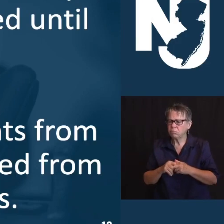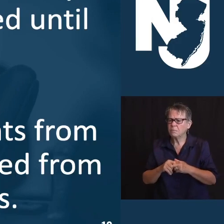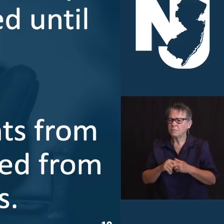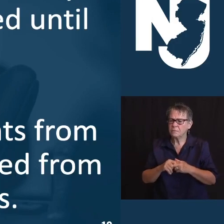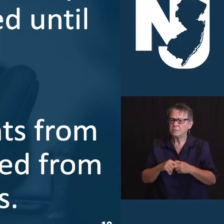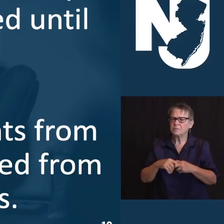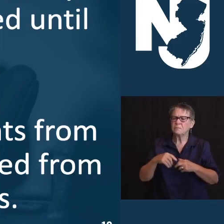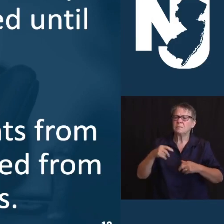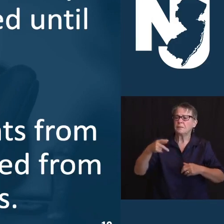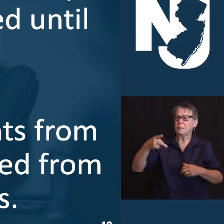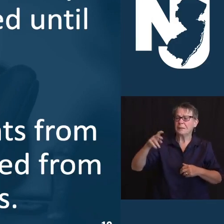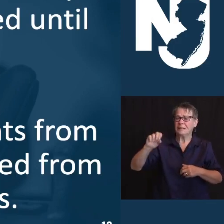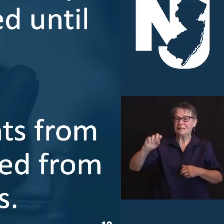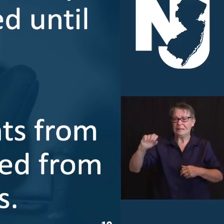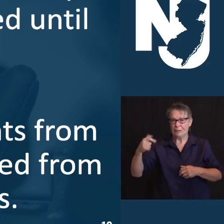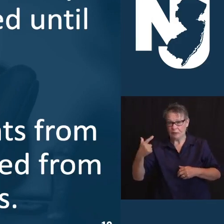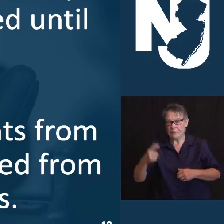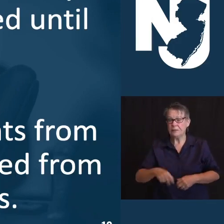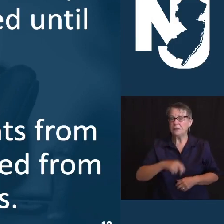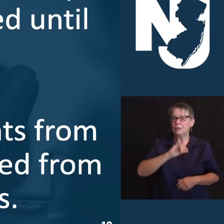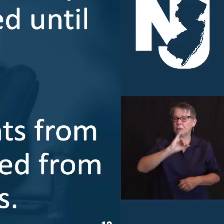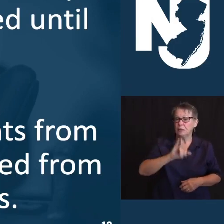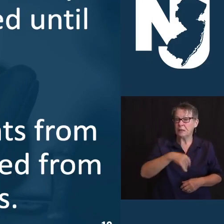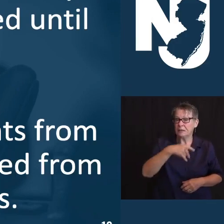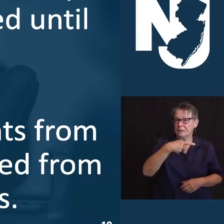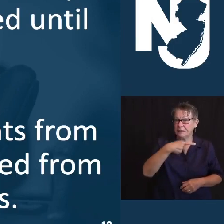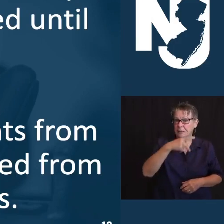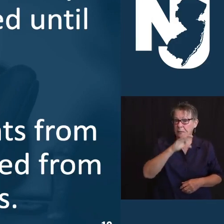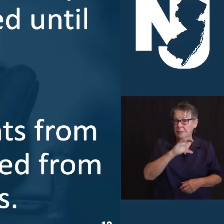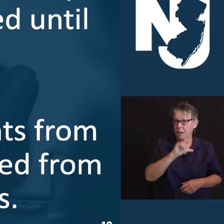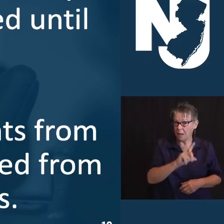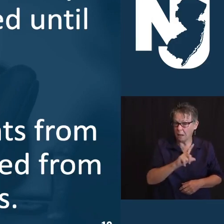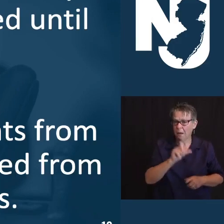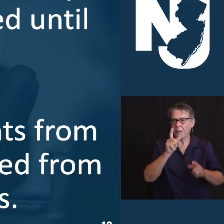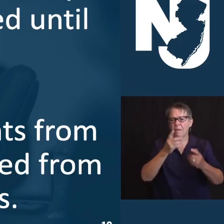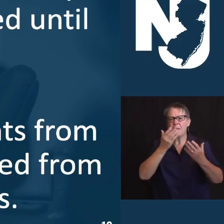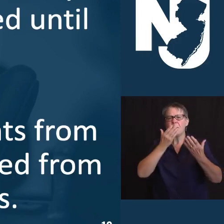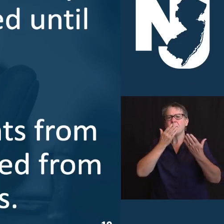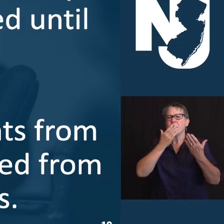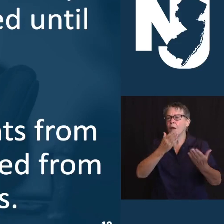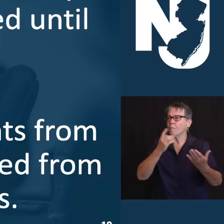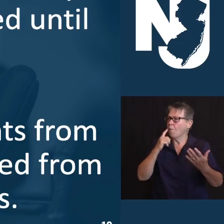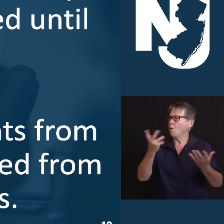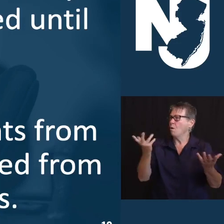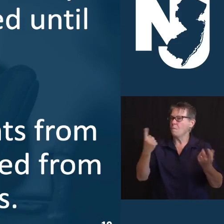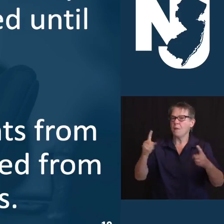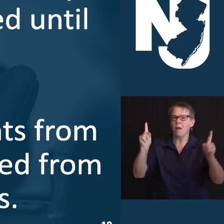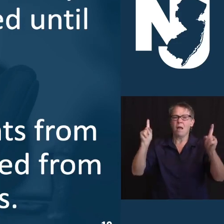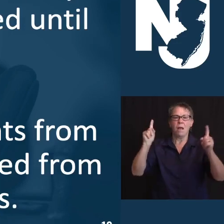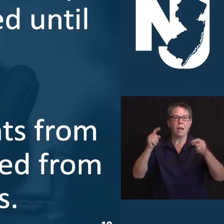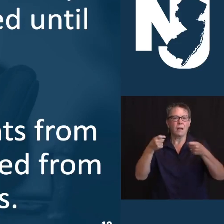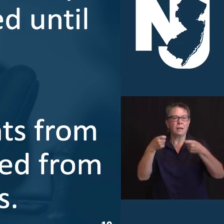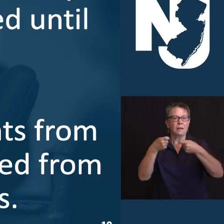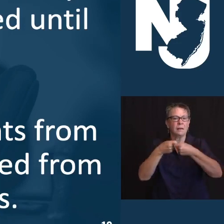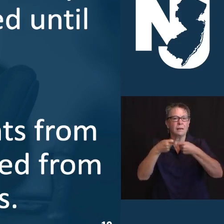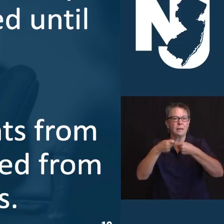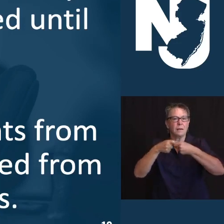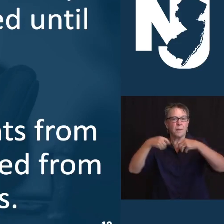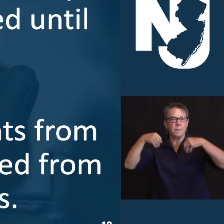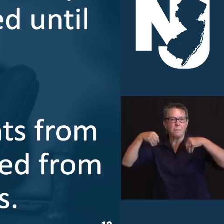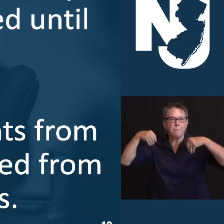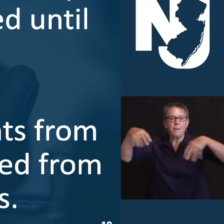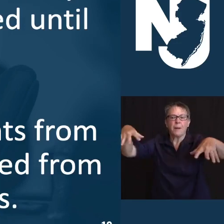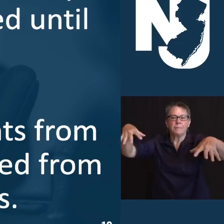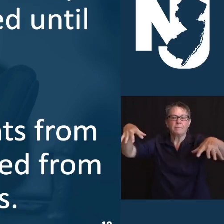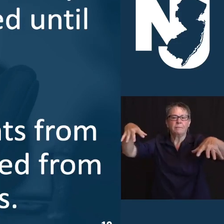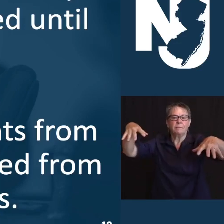residential and commercial, for the cost of food or prescription medications that spoiled due to the loss of refrigeration.